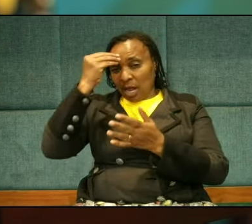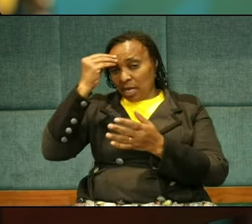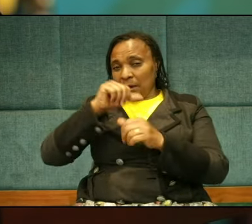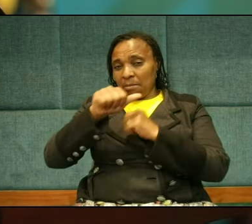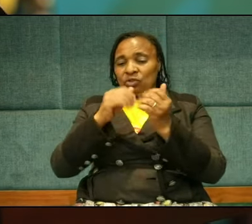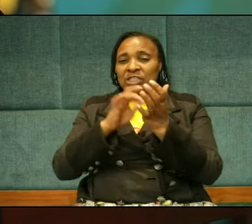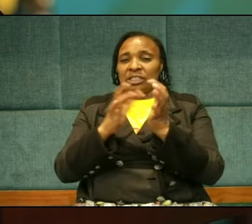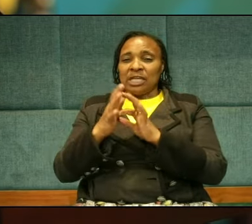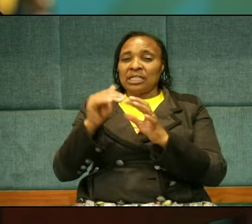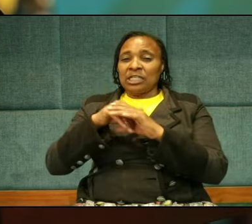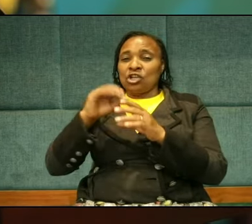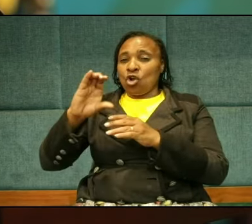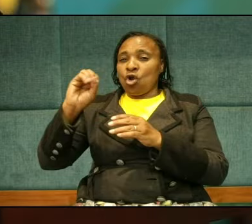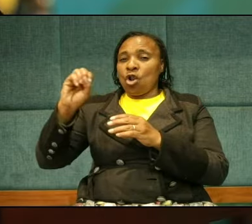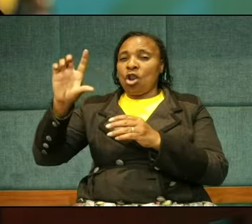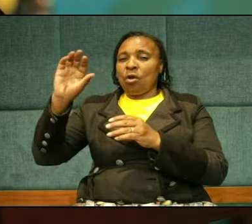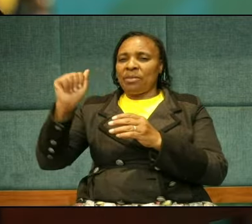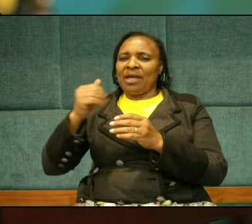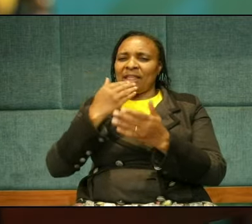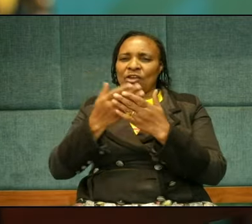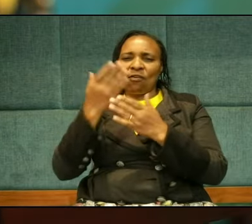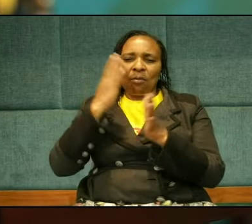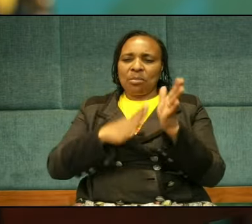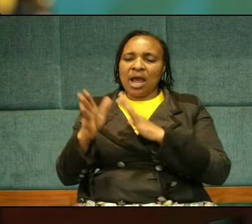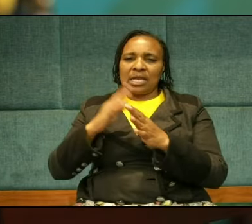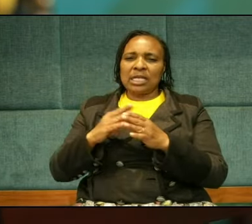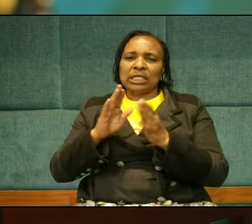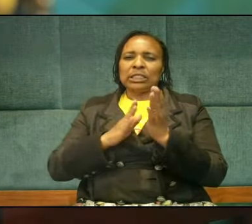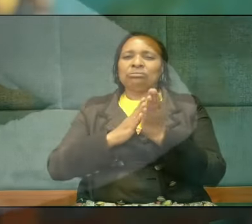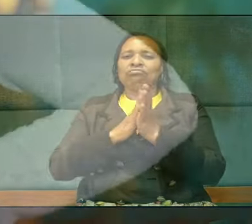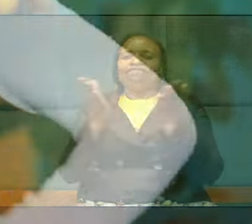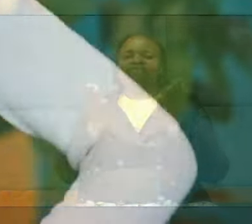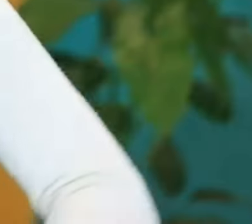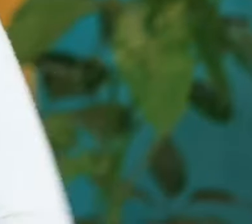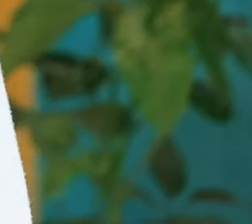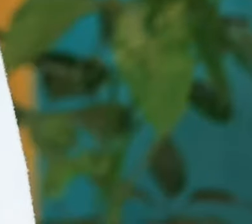Colombia. Thank you for planning a generous offering on September 28th.